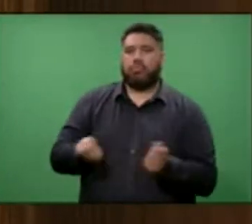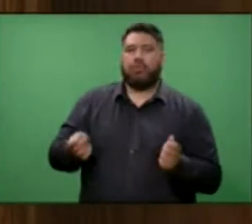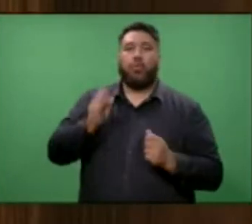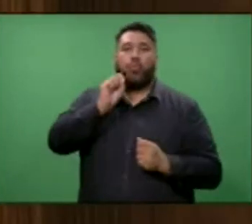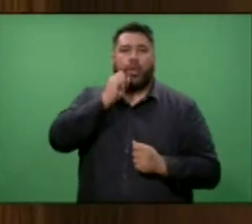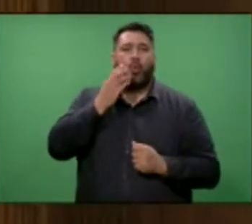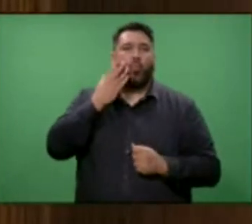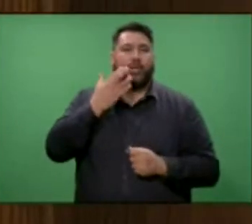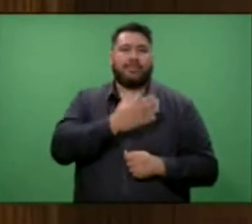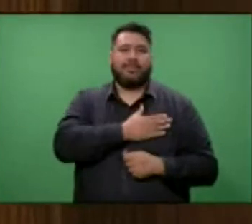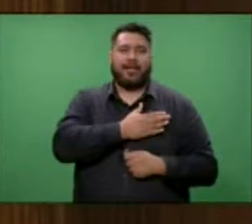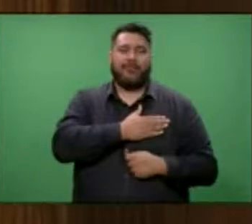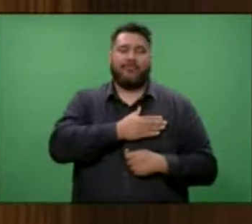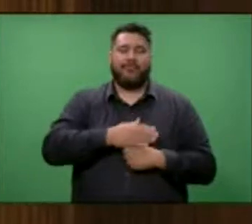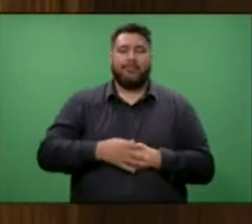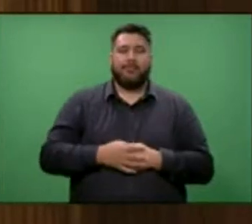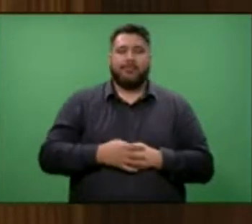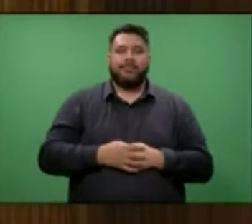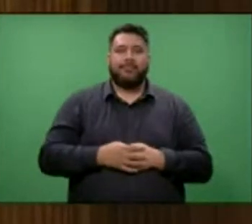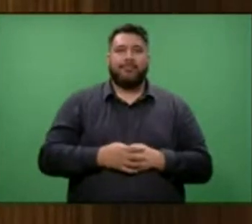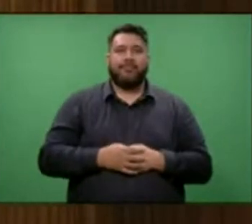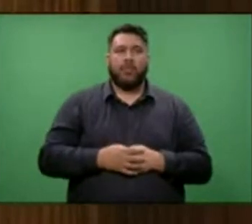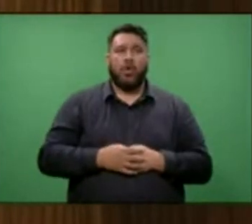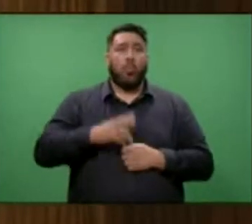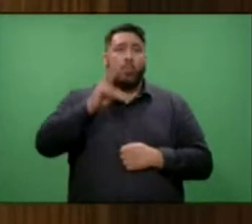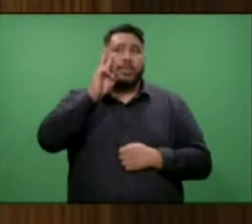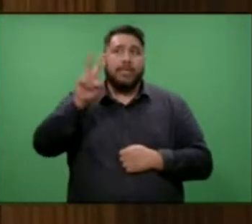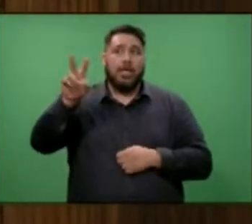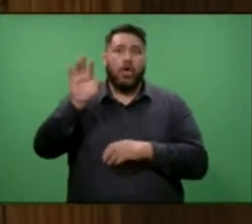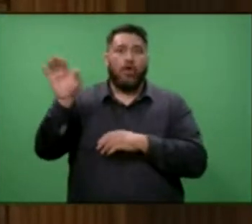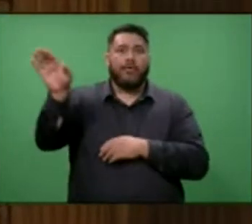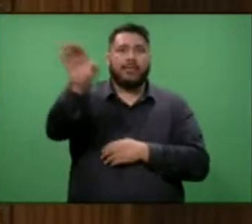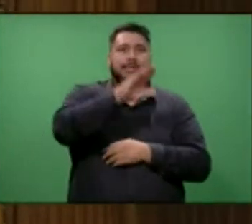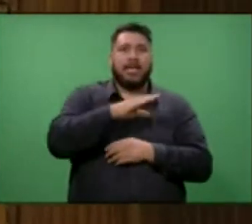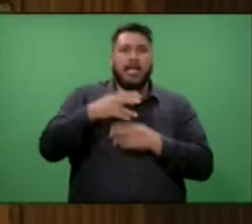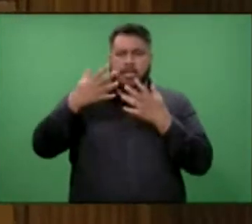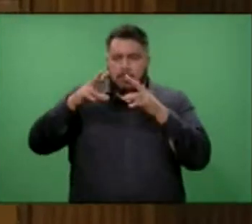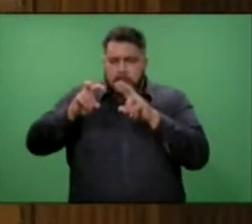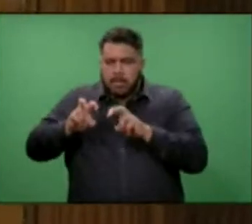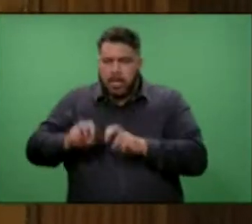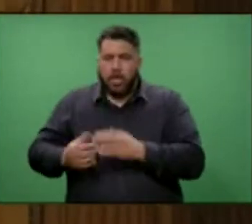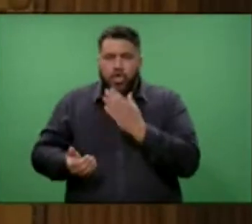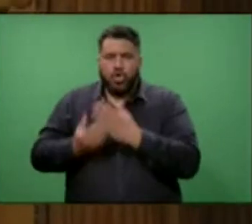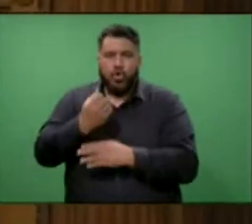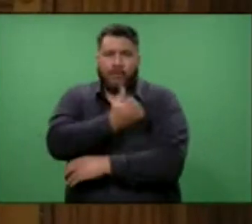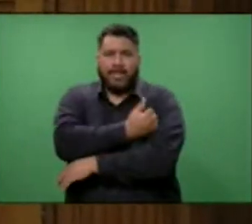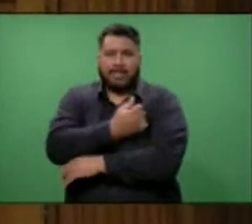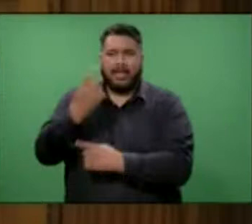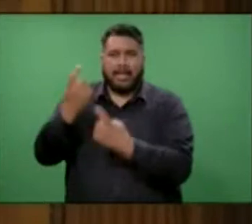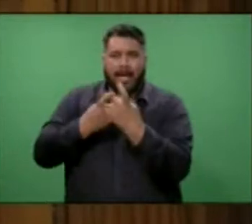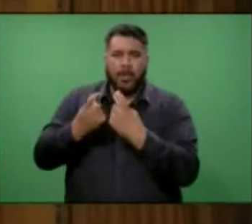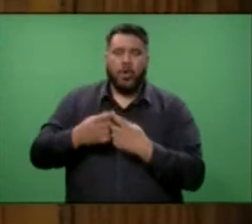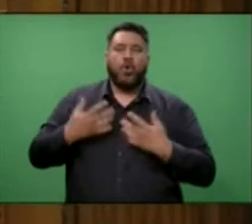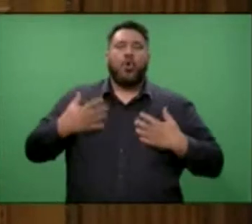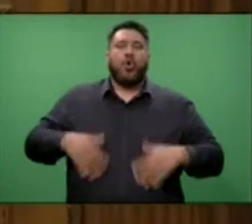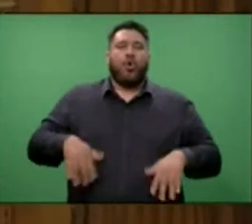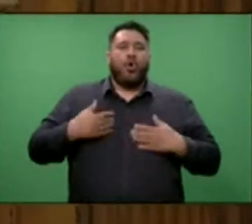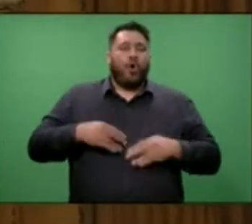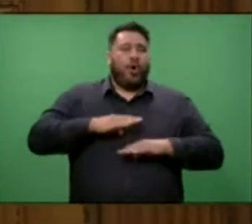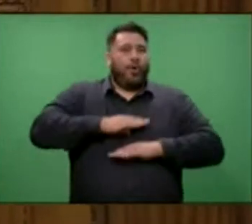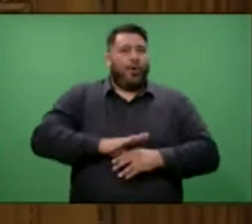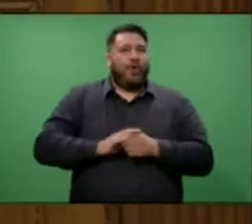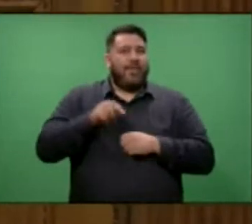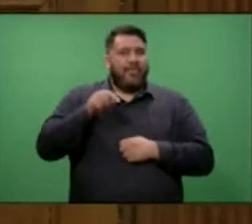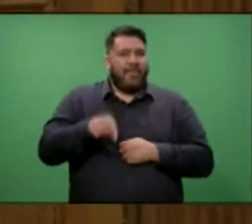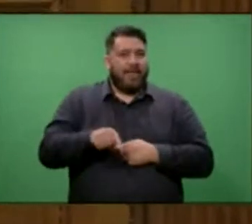Recent news of the progress in vaccine development is welcome and a bright spot on the horizon. This will be a central focus for the